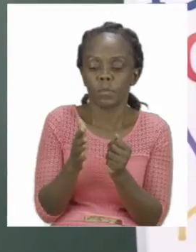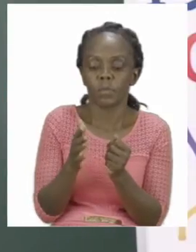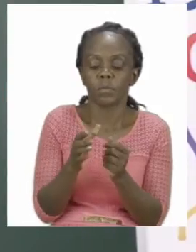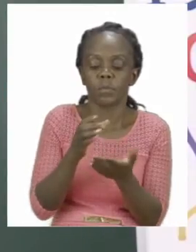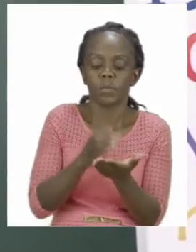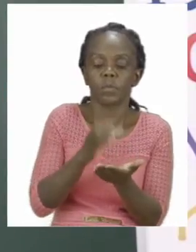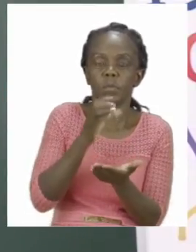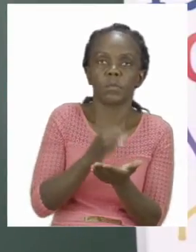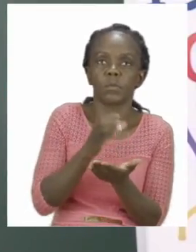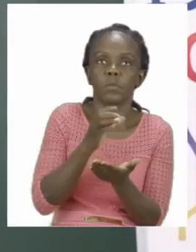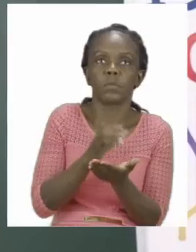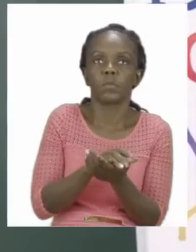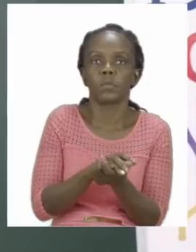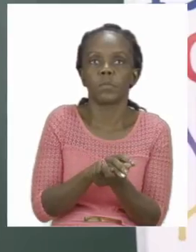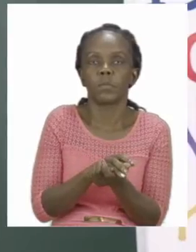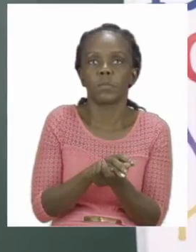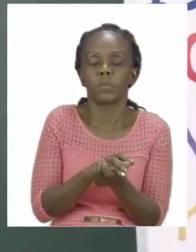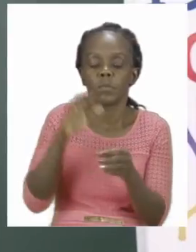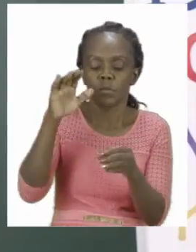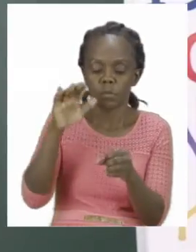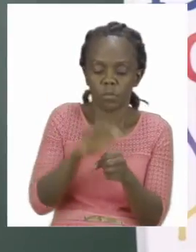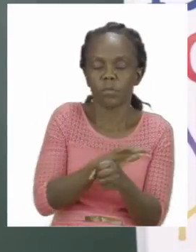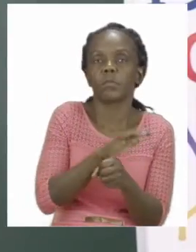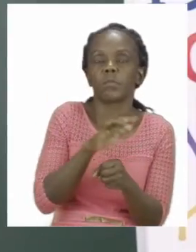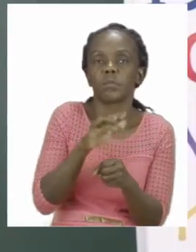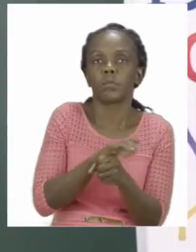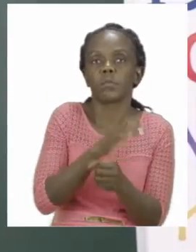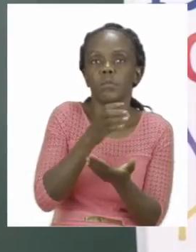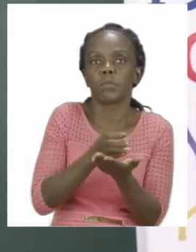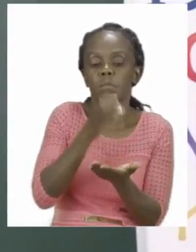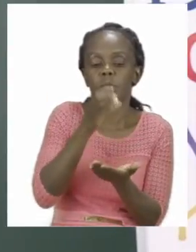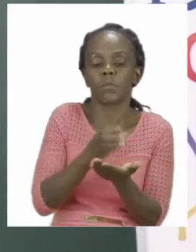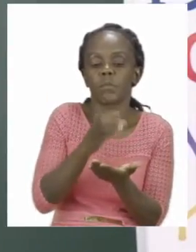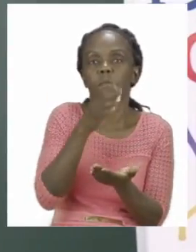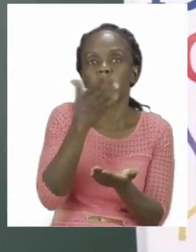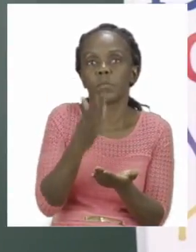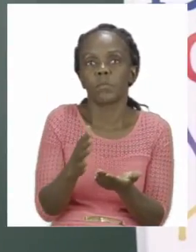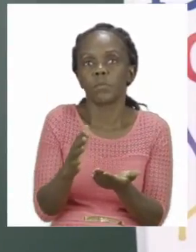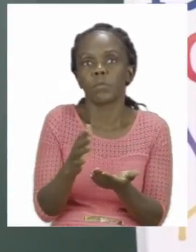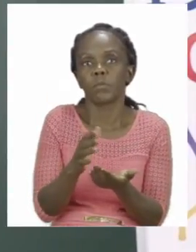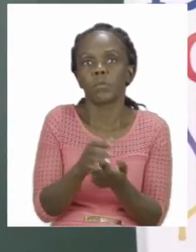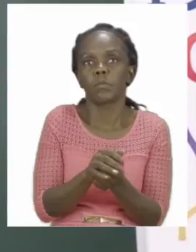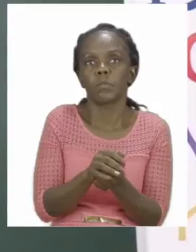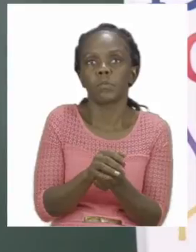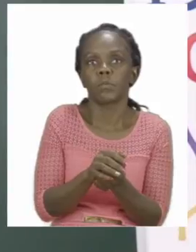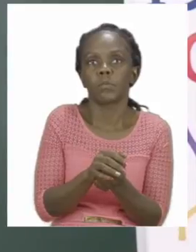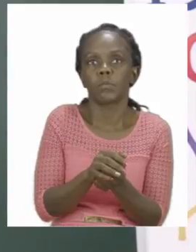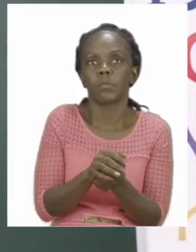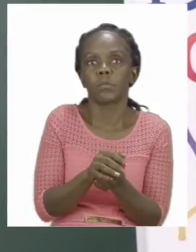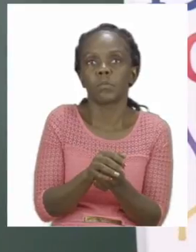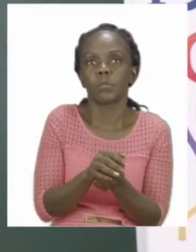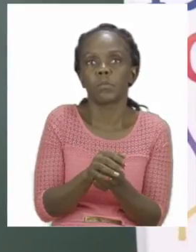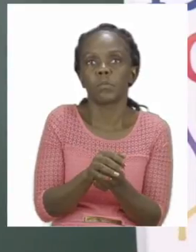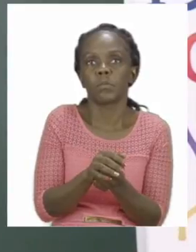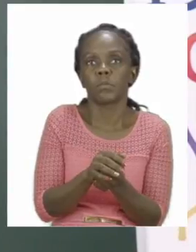But not just any glass, a full glass of water. You can see that it's going right from